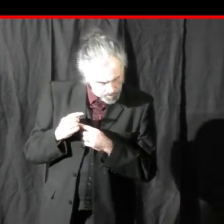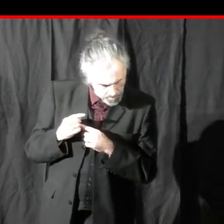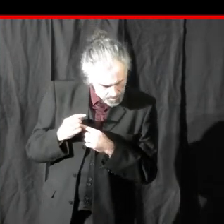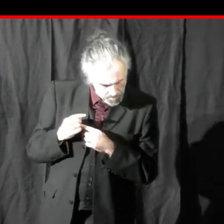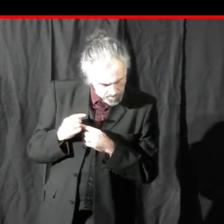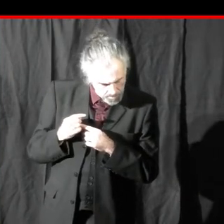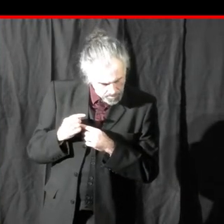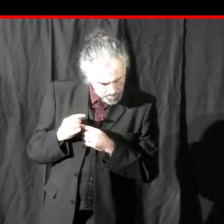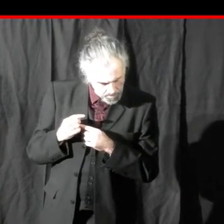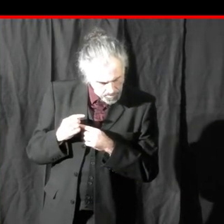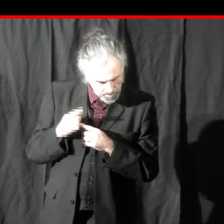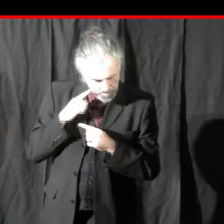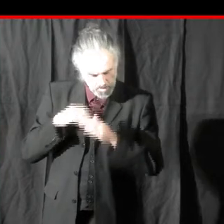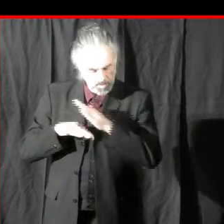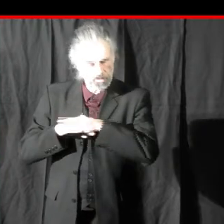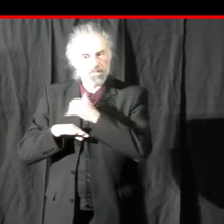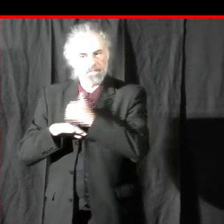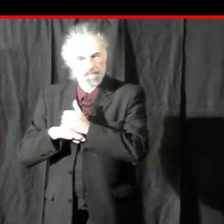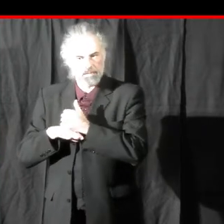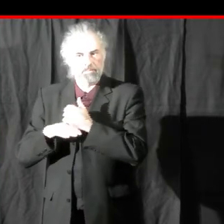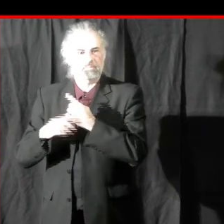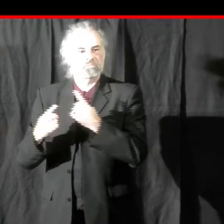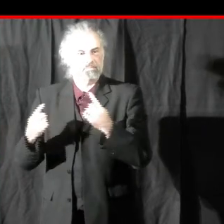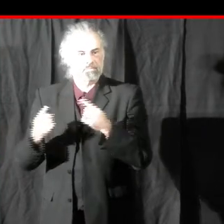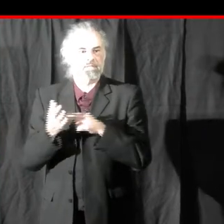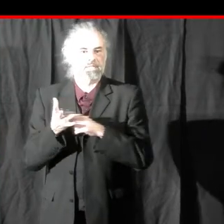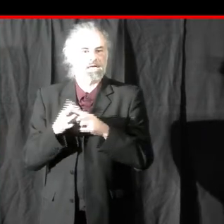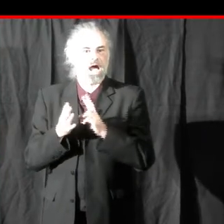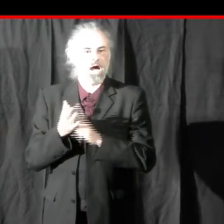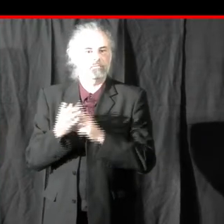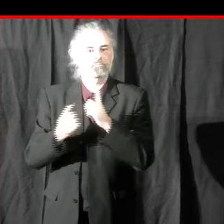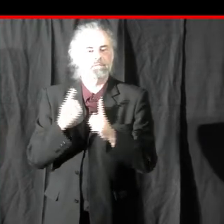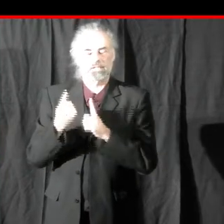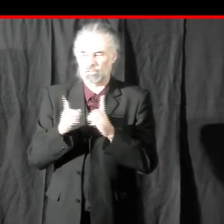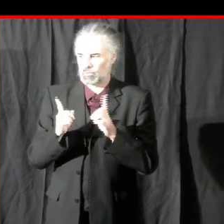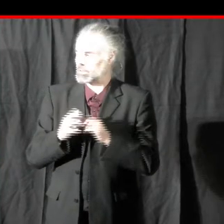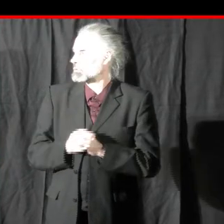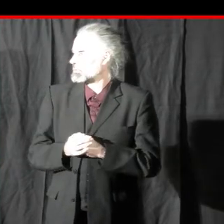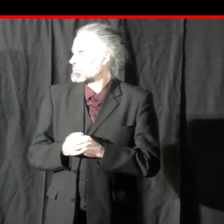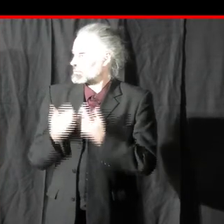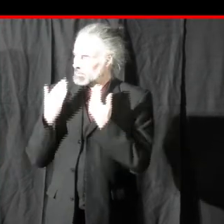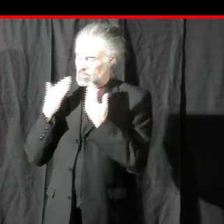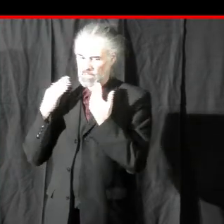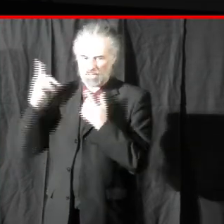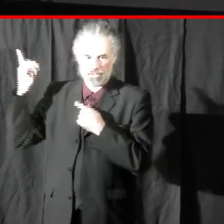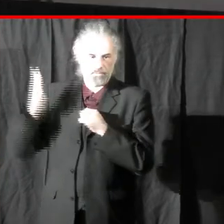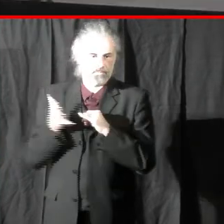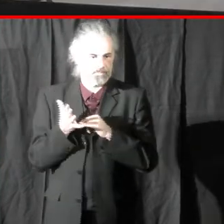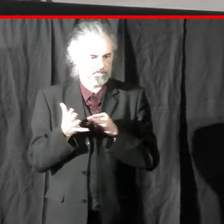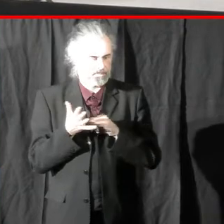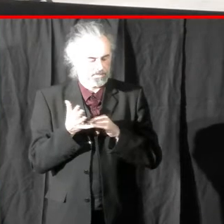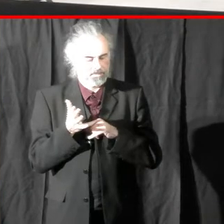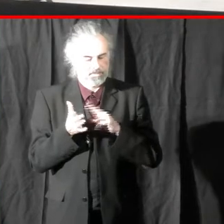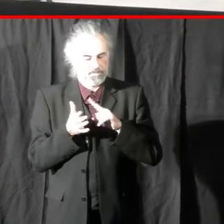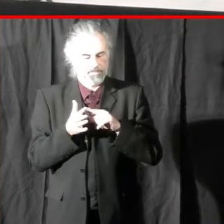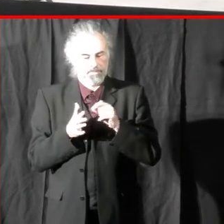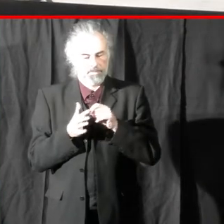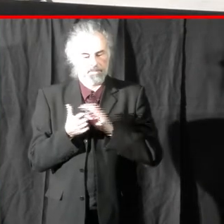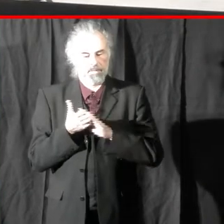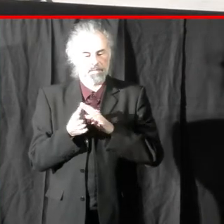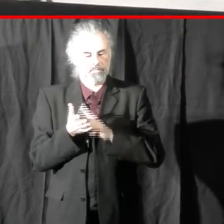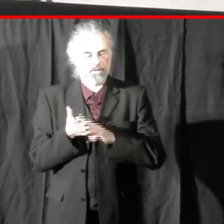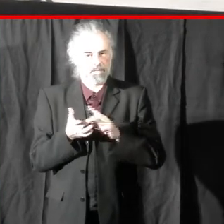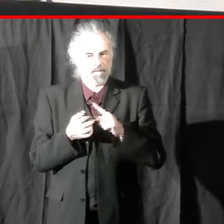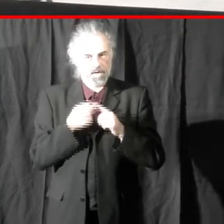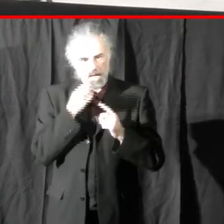on we set up a meeting, that would be great. Okay, so thank you, Stephanie, thank you. So asking for an email with